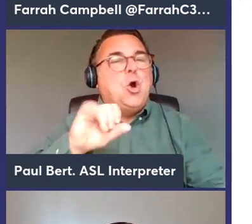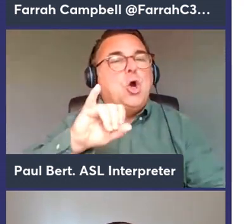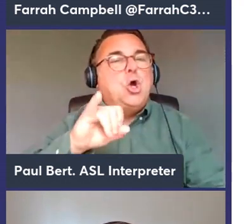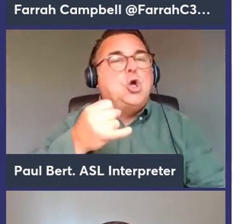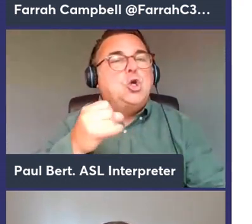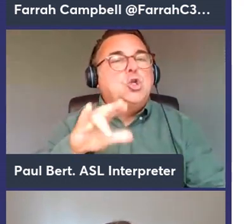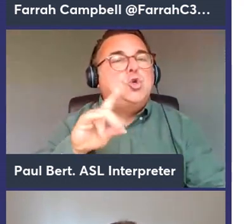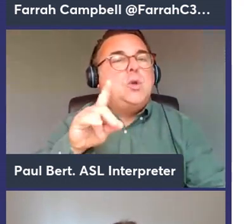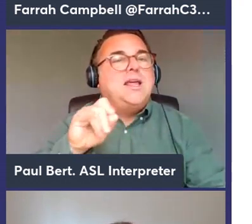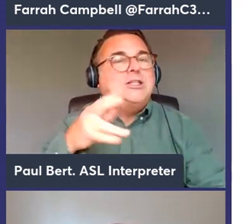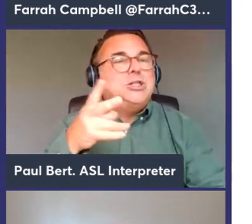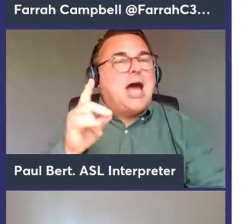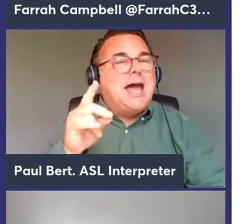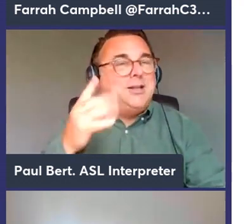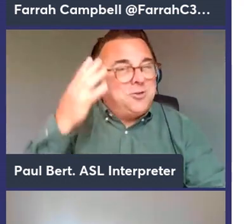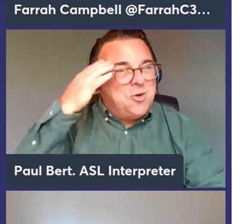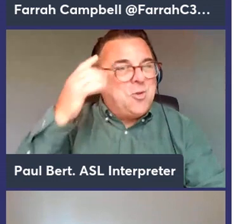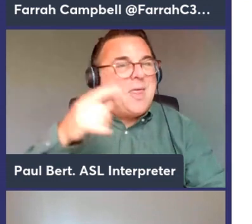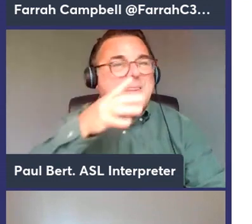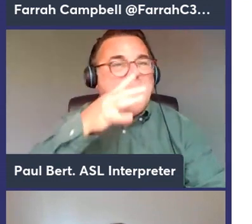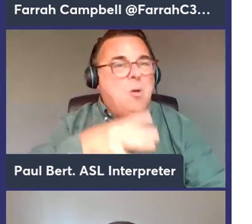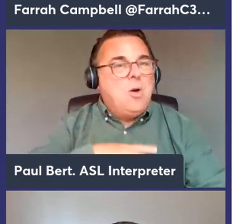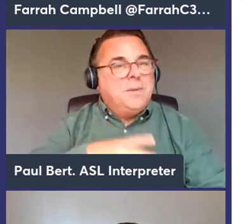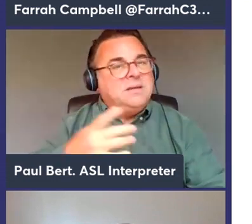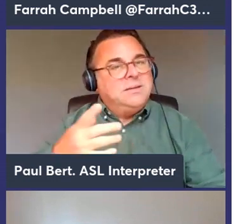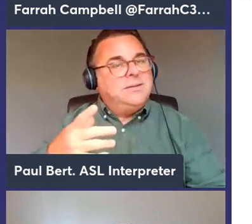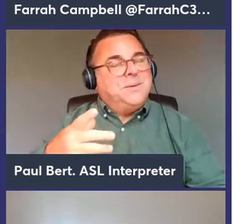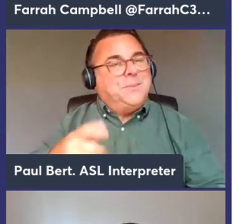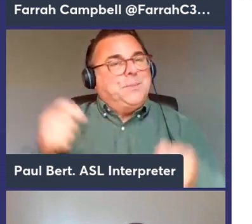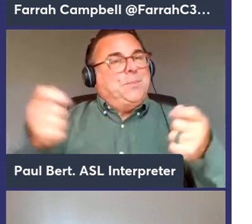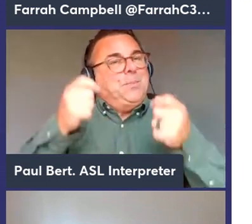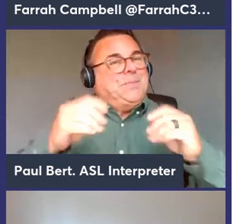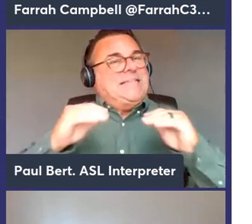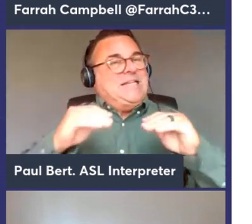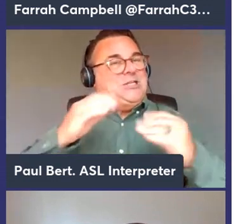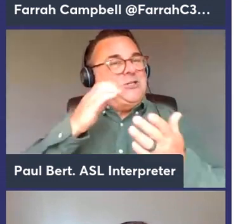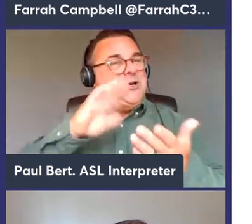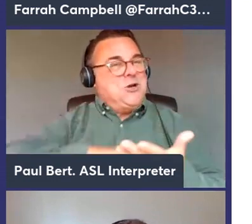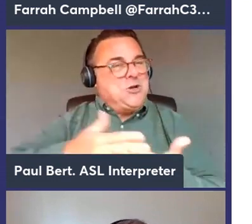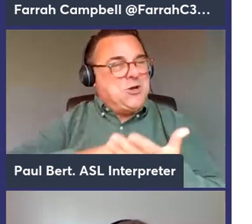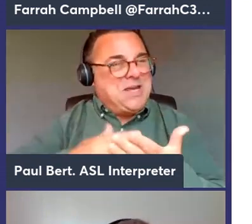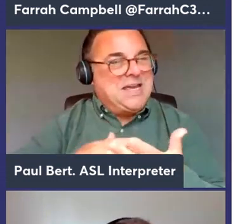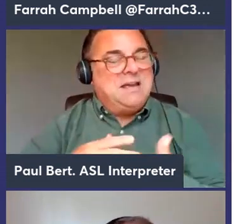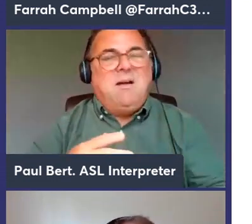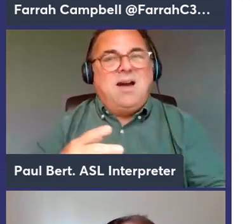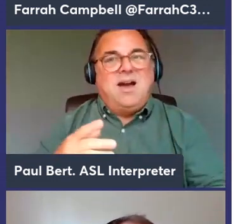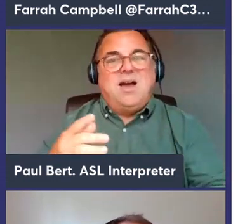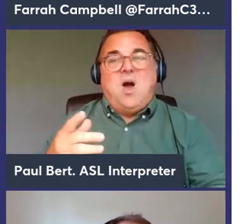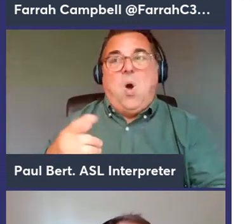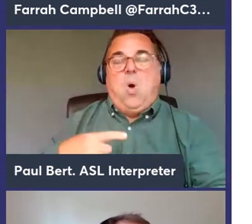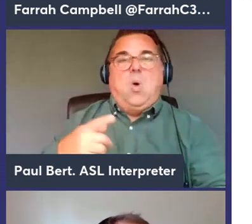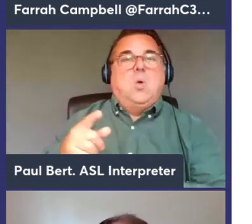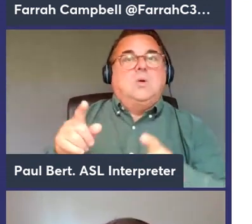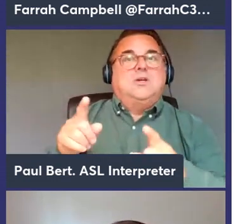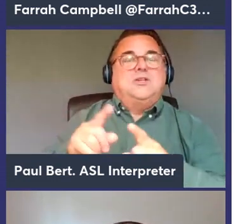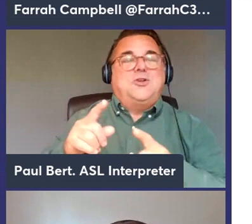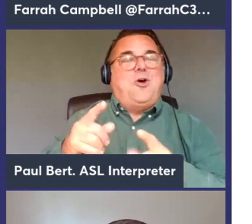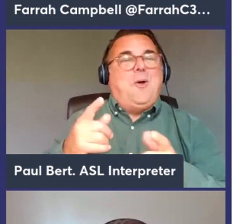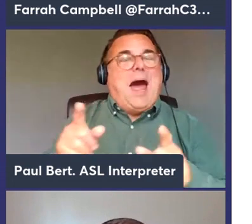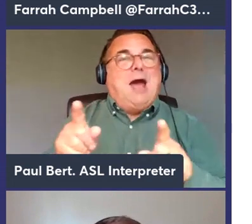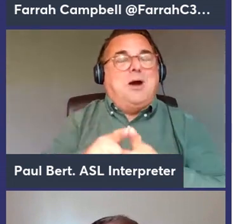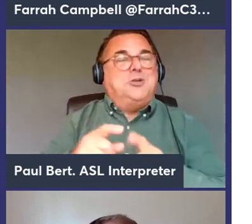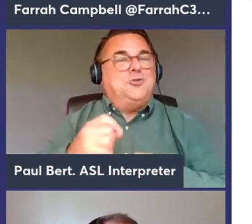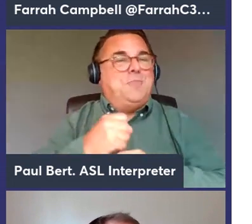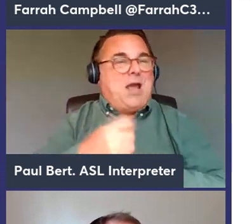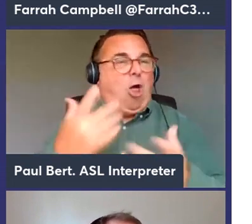few minutes to launch because these are bare metal instances, and totally fair. We are getting close on time. So. We are getting close on time, right? So I do want to make sure